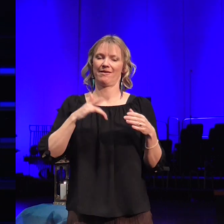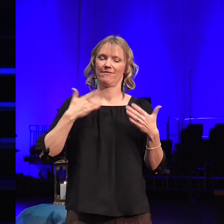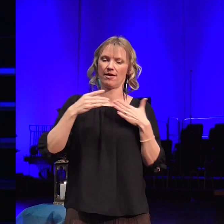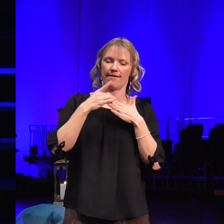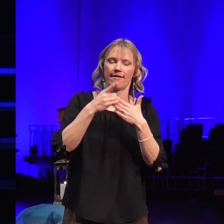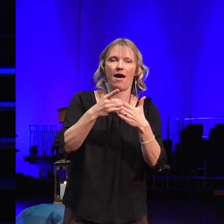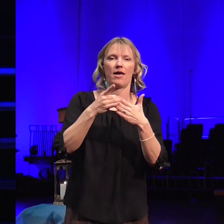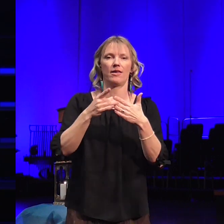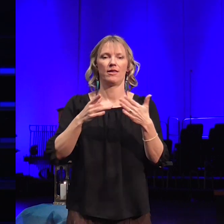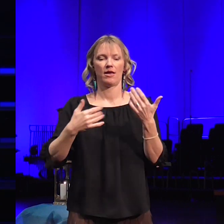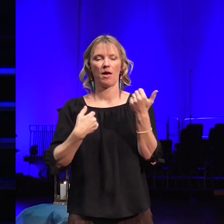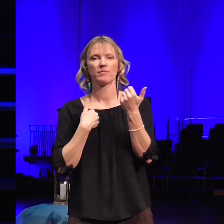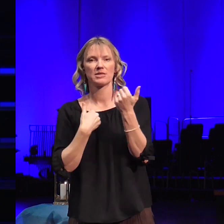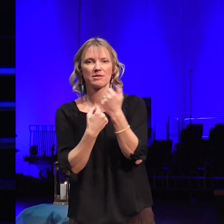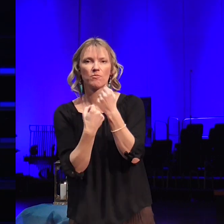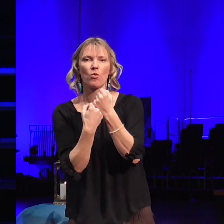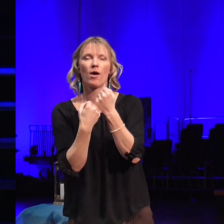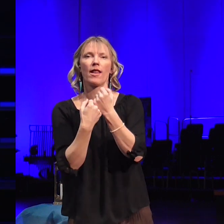supported, is